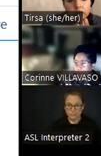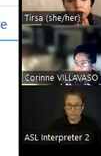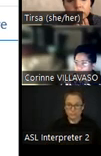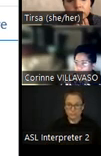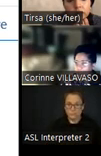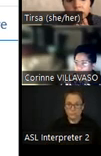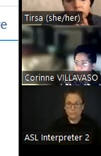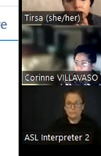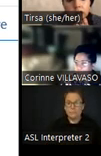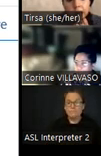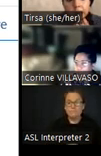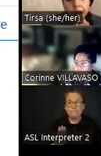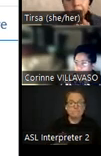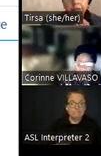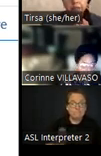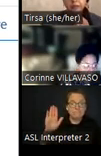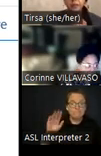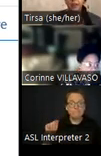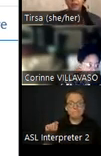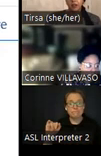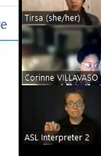Commissioner Teresa, co-chair.